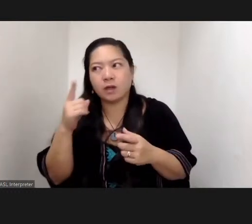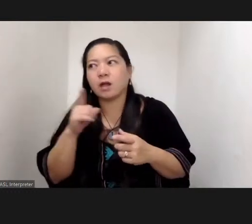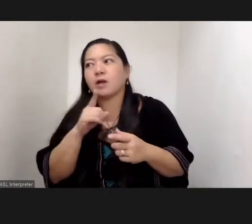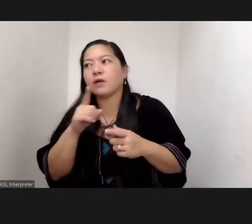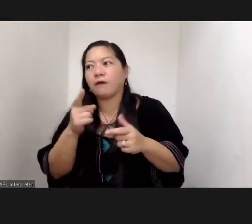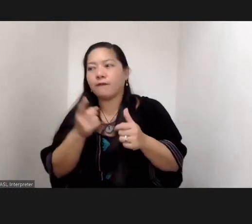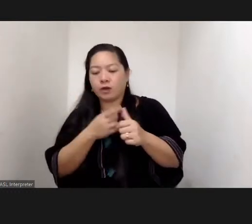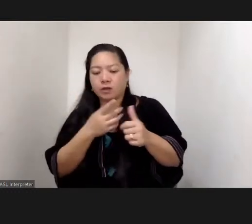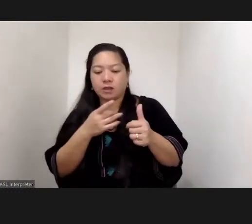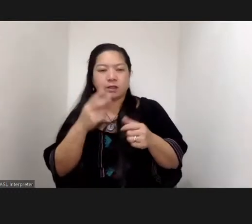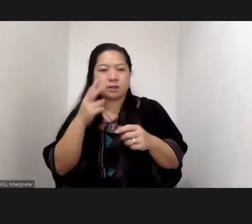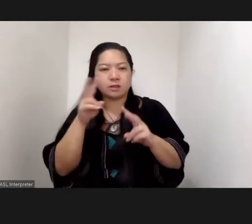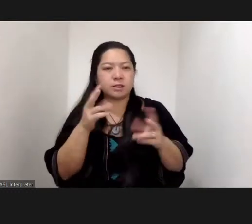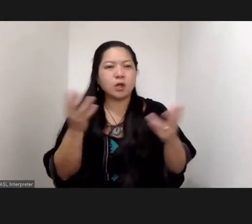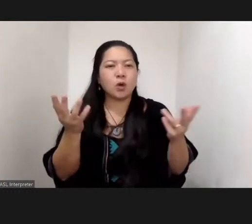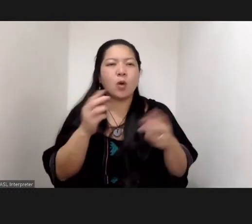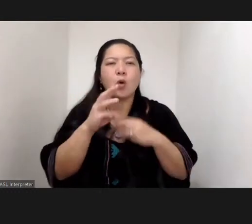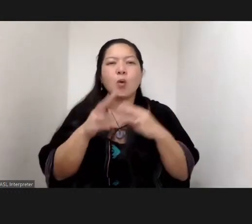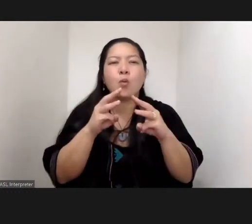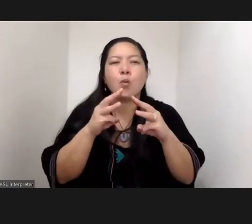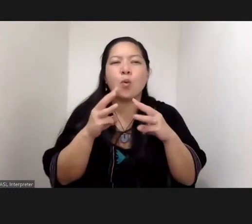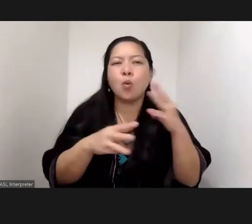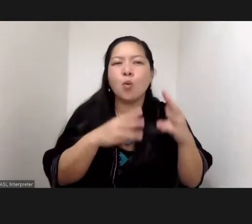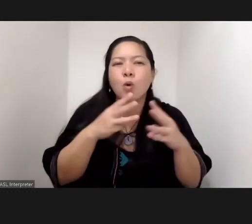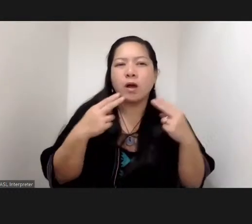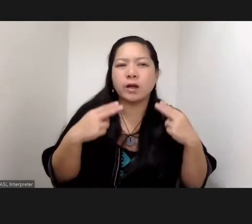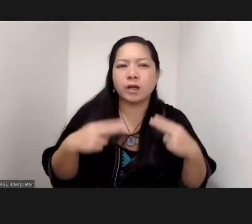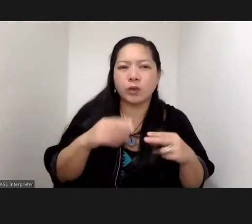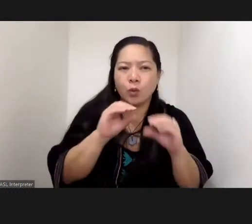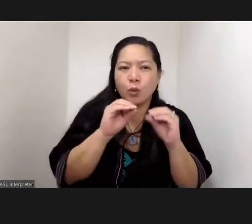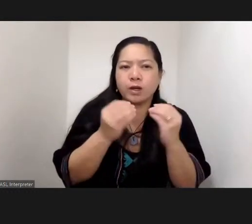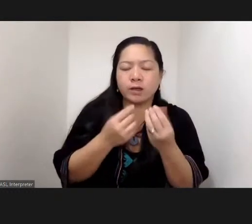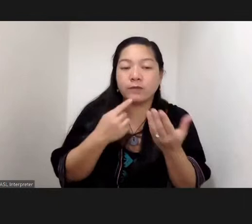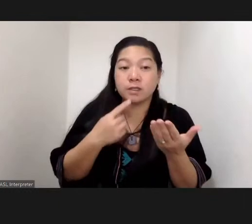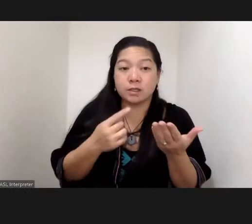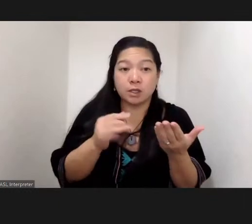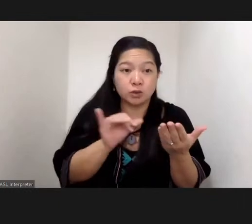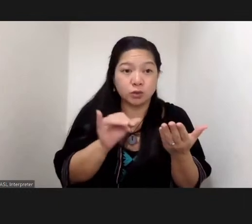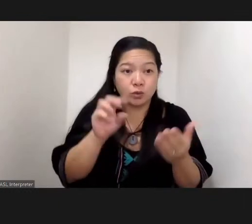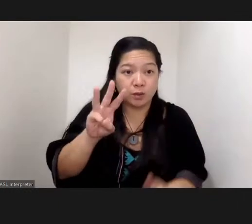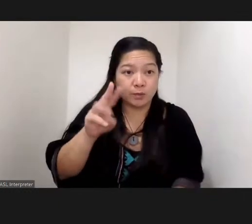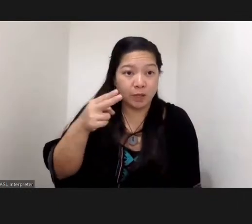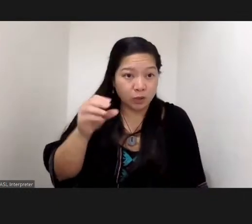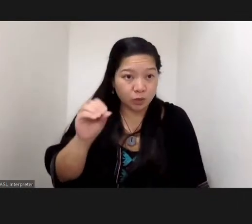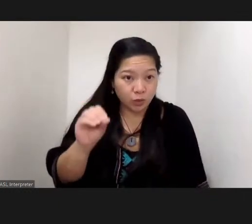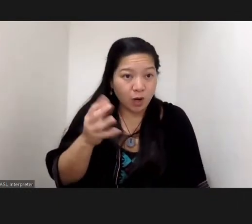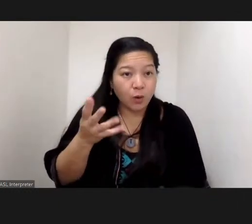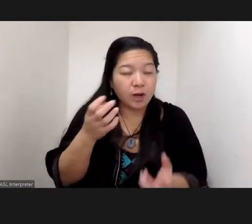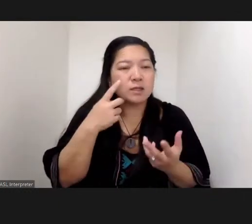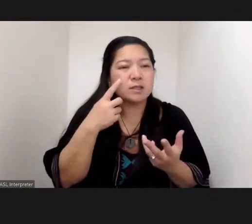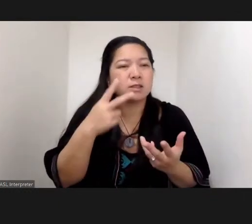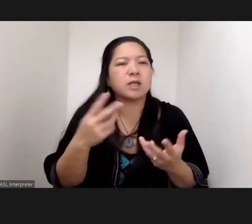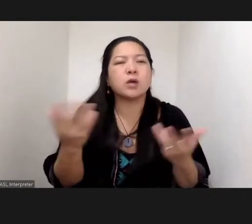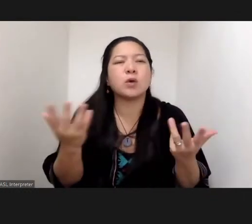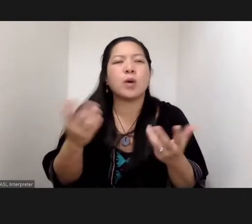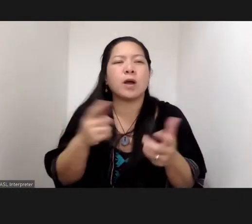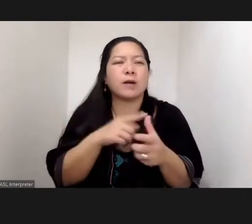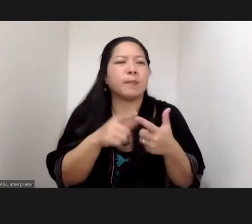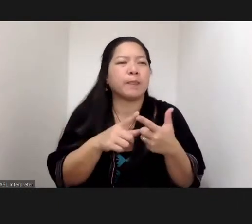see what World Health Organization says, because I would first like to see what the Human Health Services